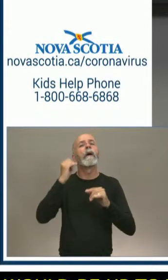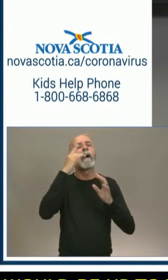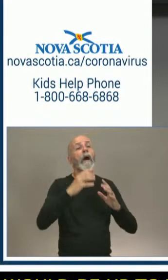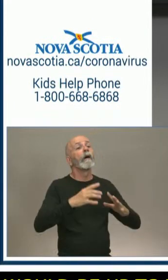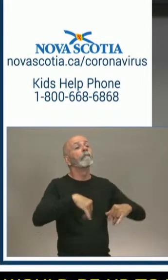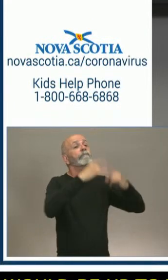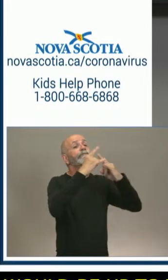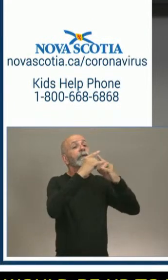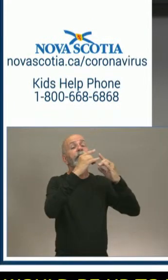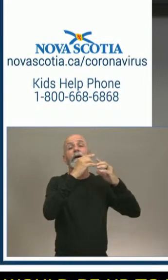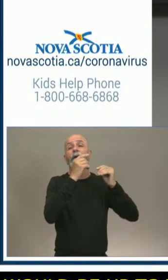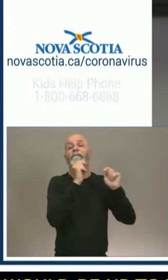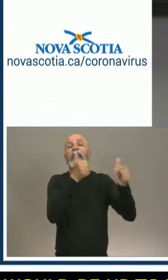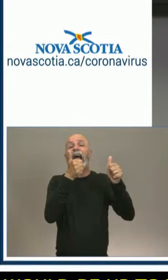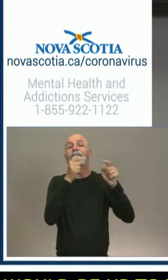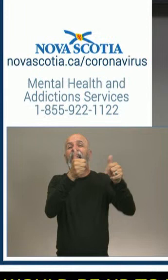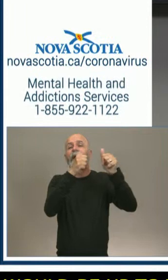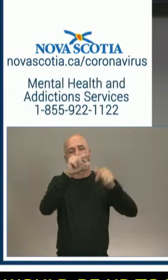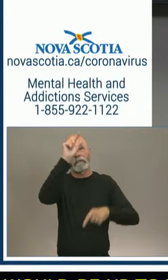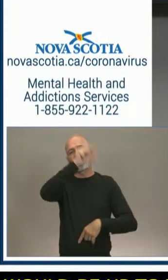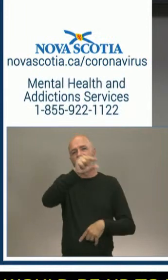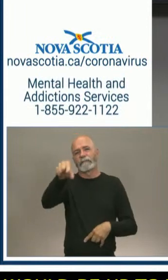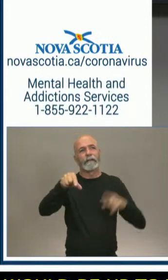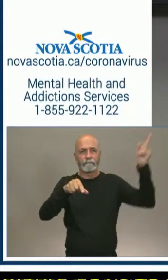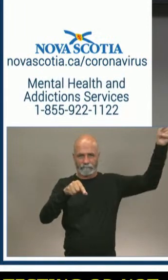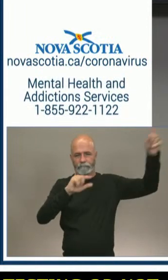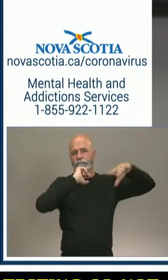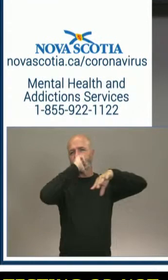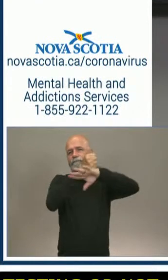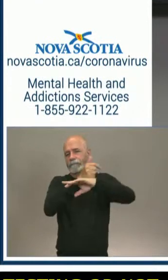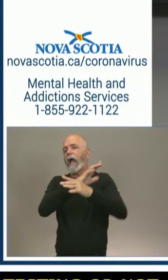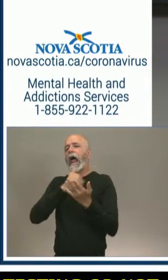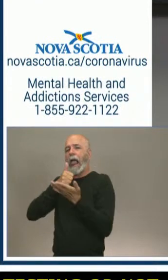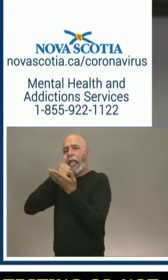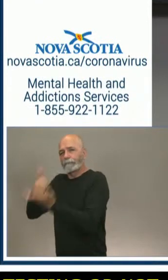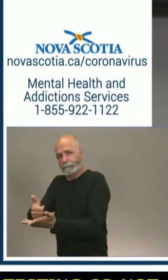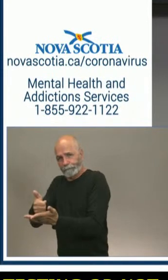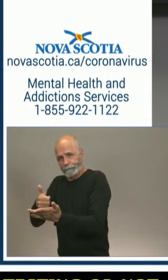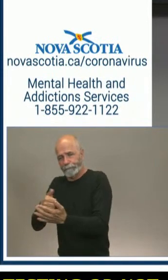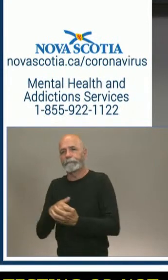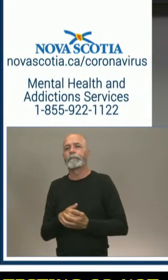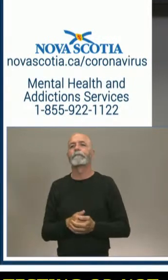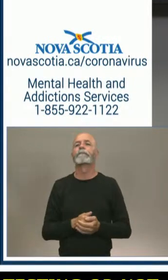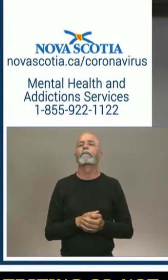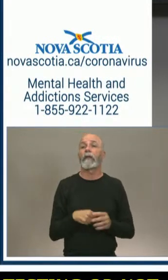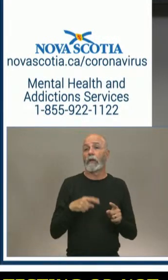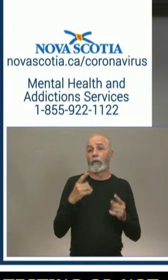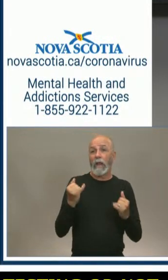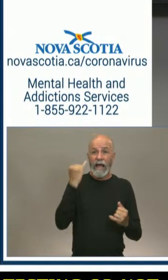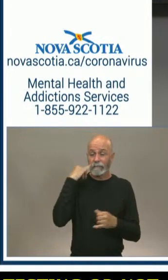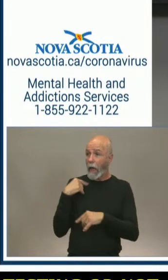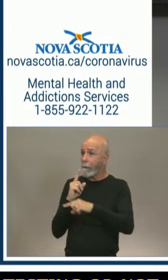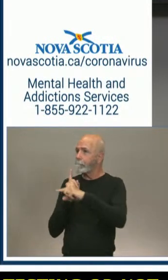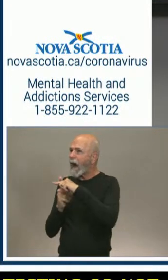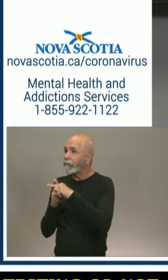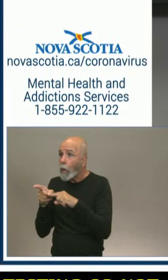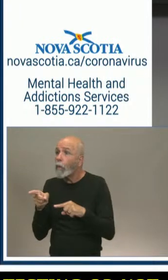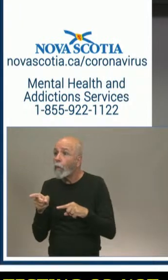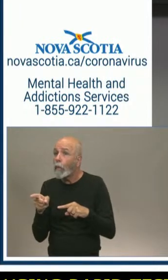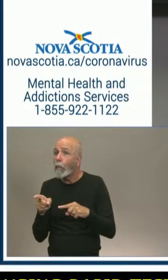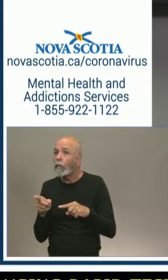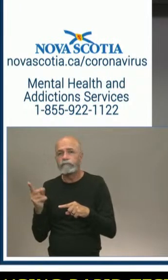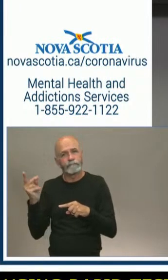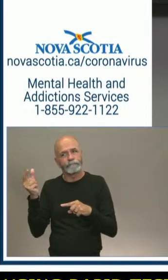part of the federal government, and we have a process that all positives then have to be referred immediately